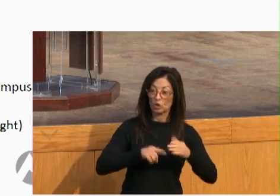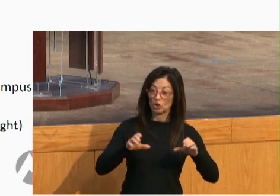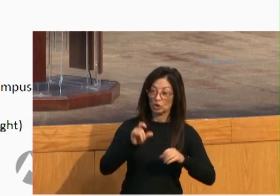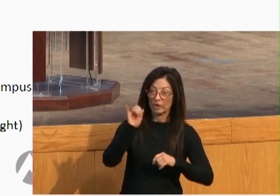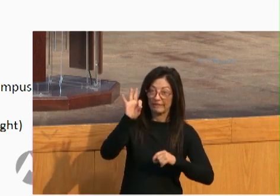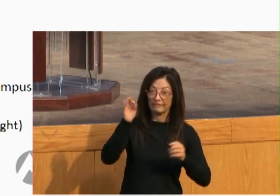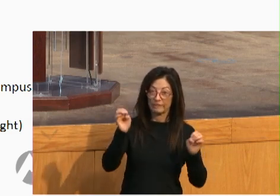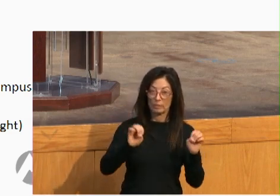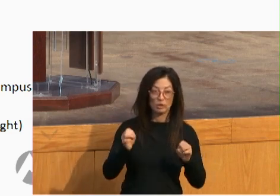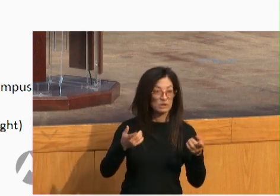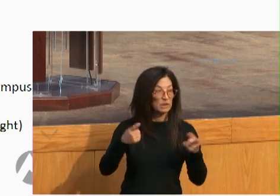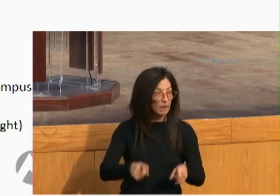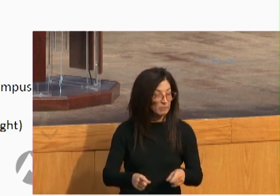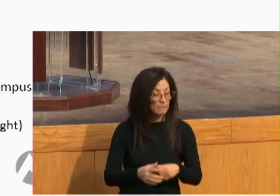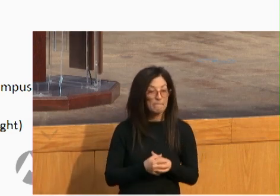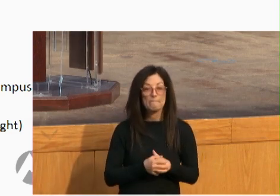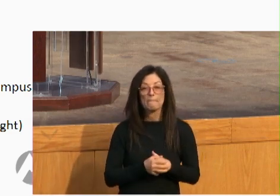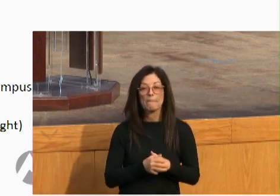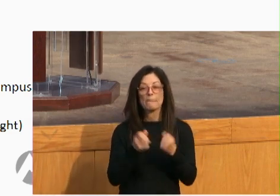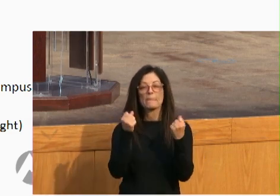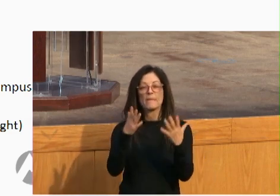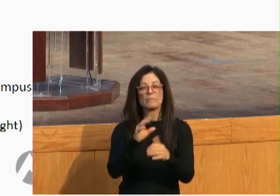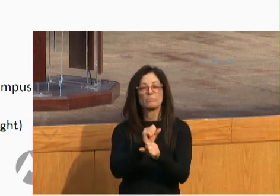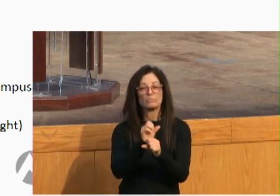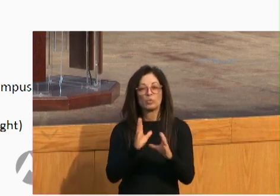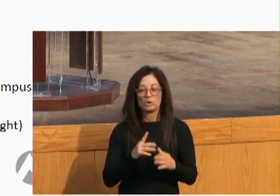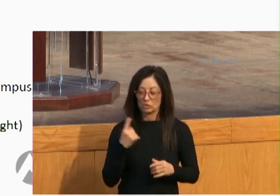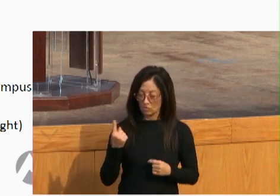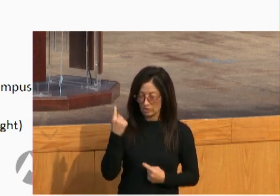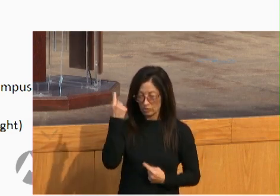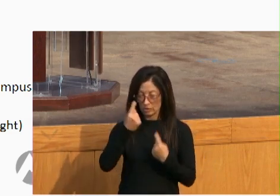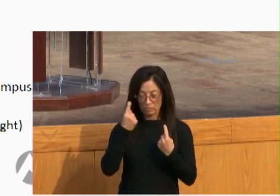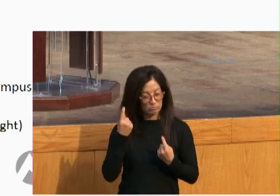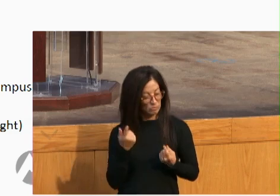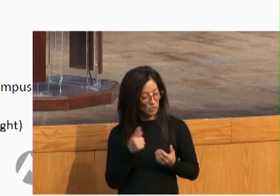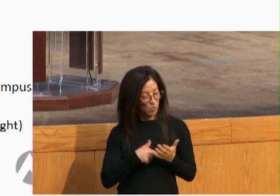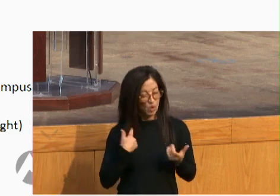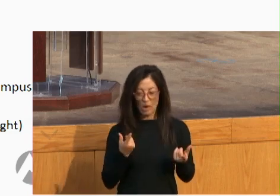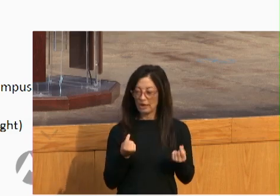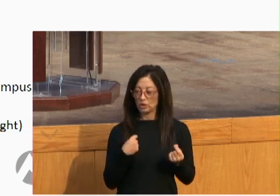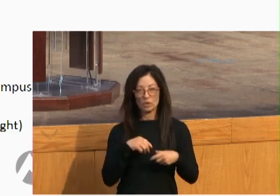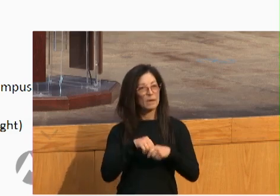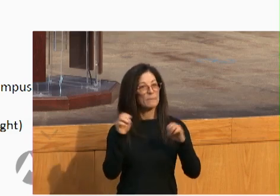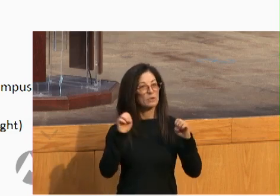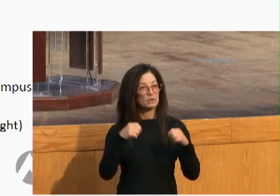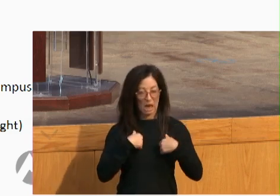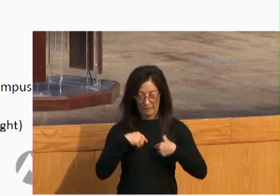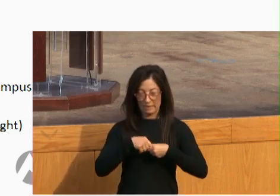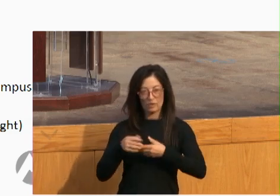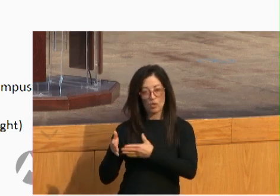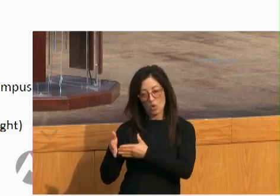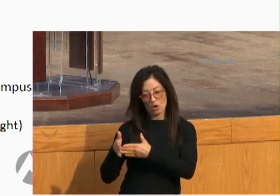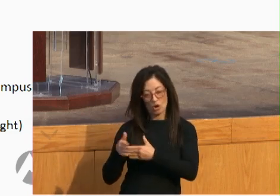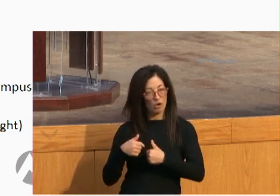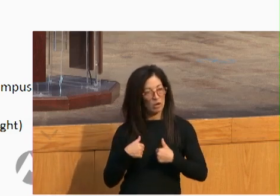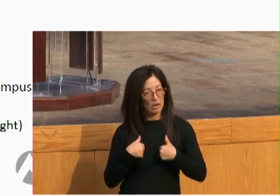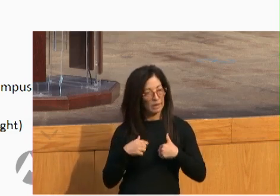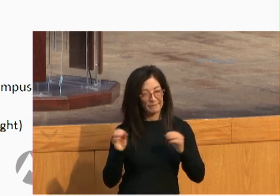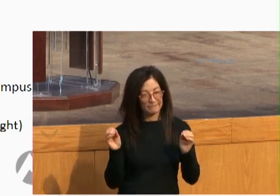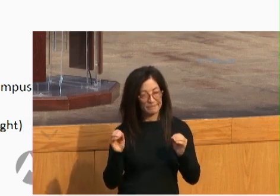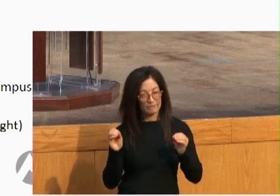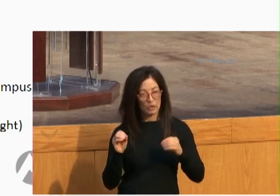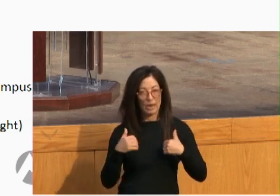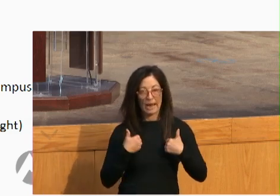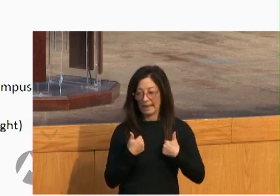of emergencies. A lot of employees have always wondered, hey, what do I do in an emergency? I'm in a corner. I don't have any